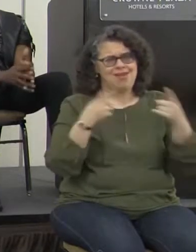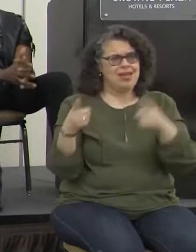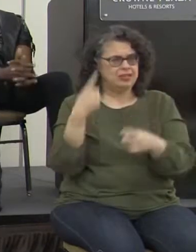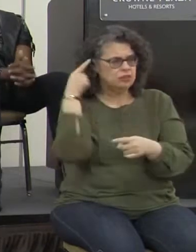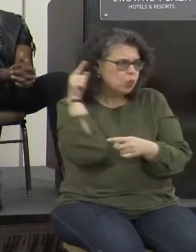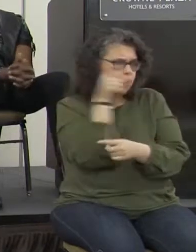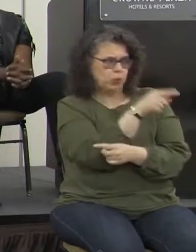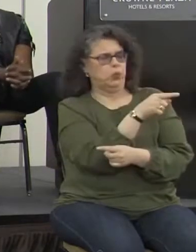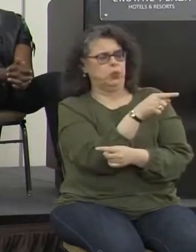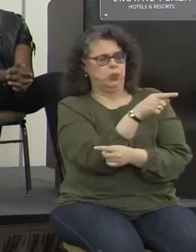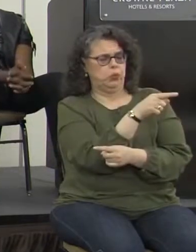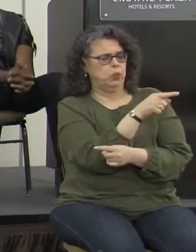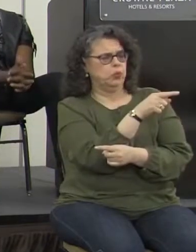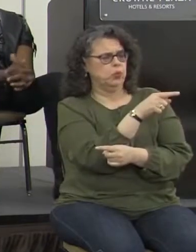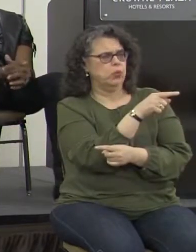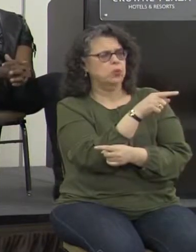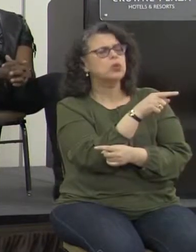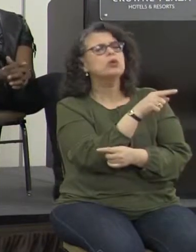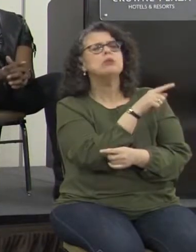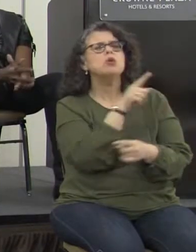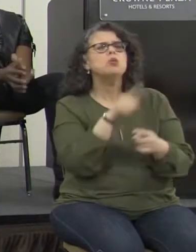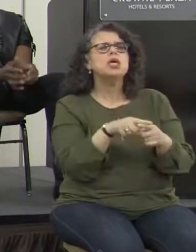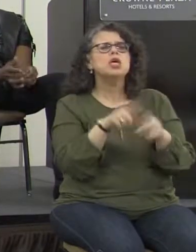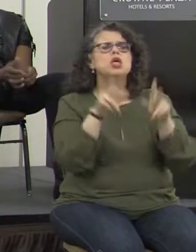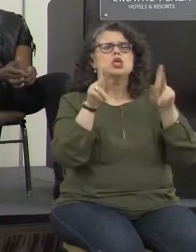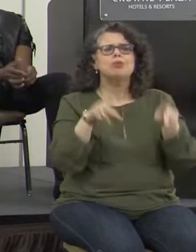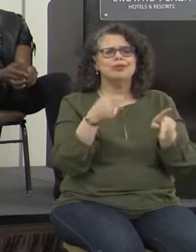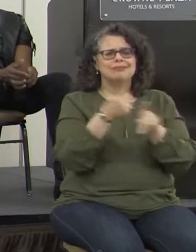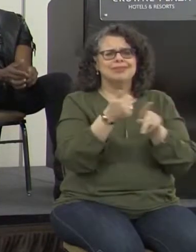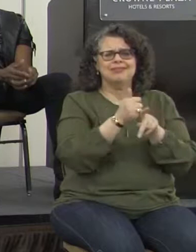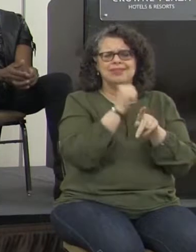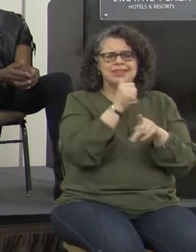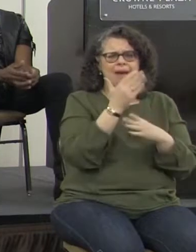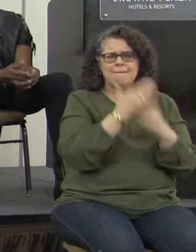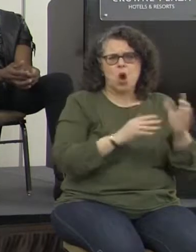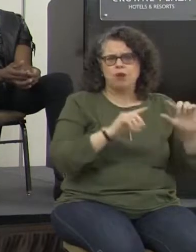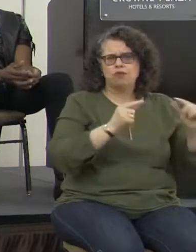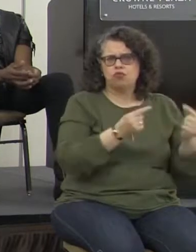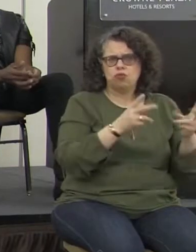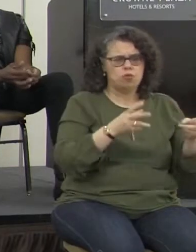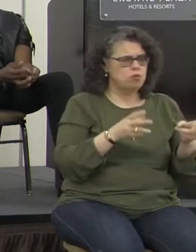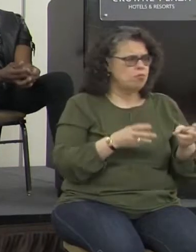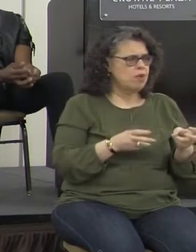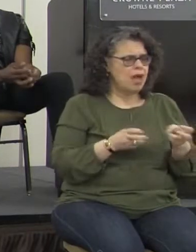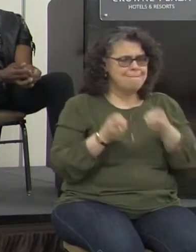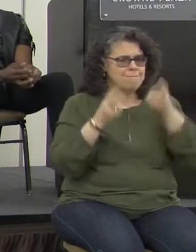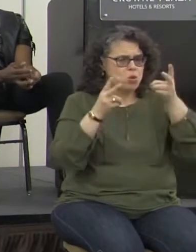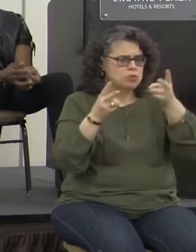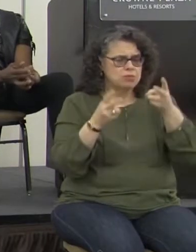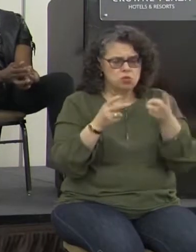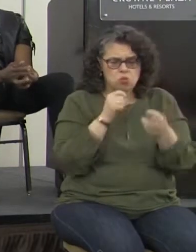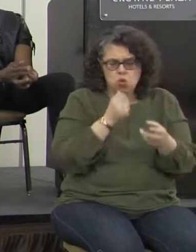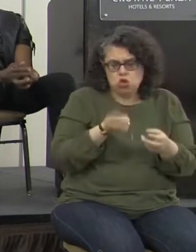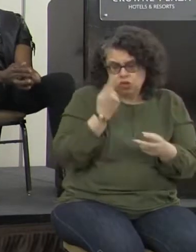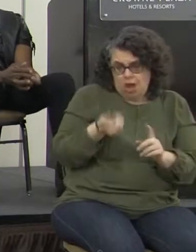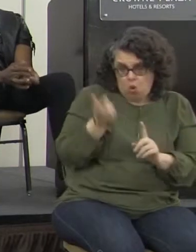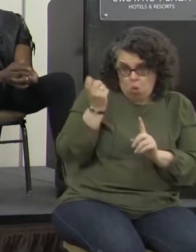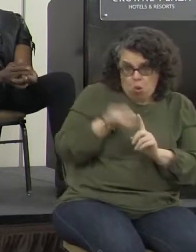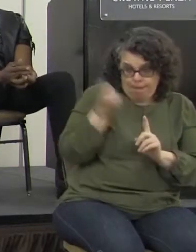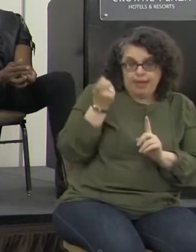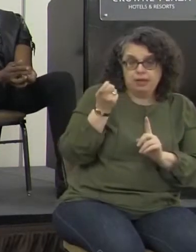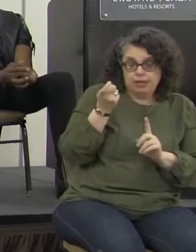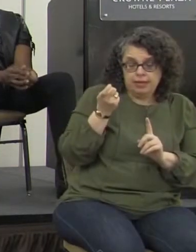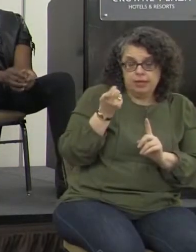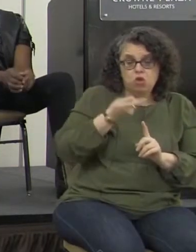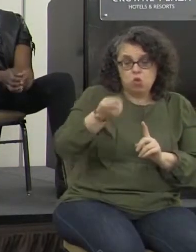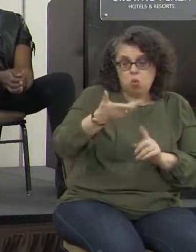for you. And when a person who was not part of your group posts something that you might not understand, automatically that